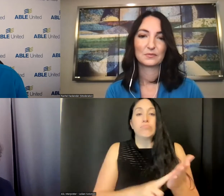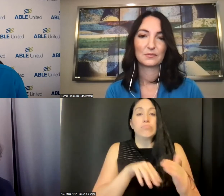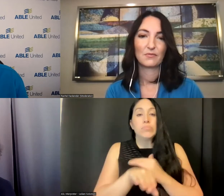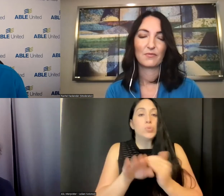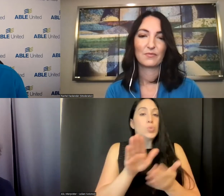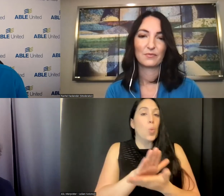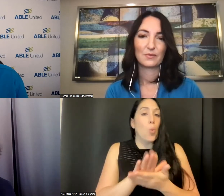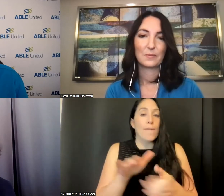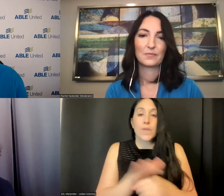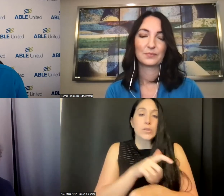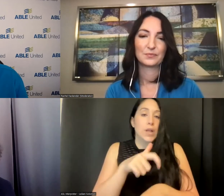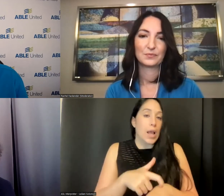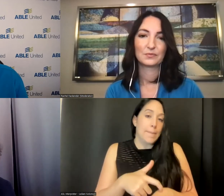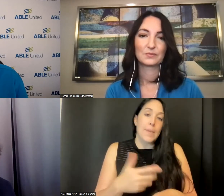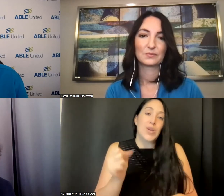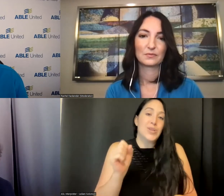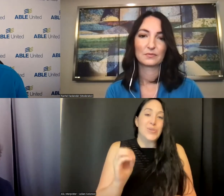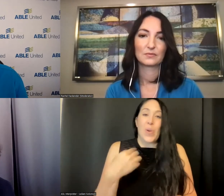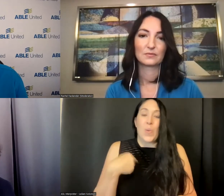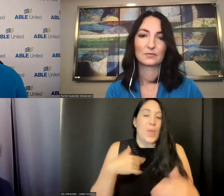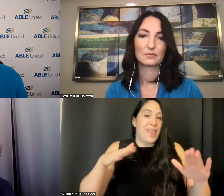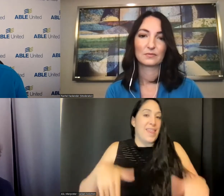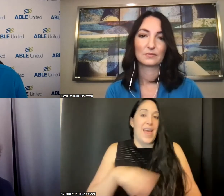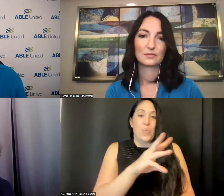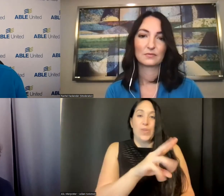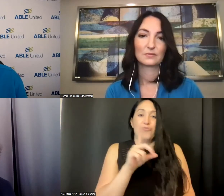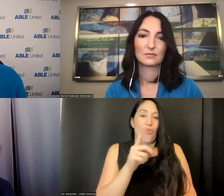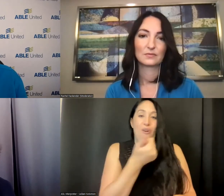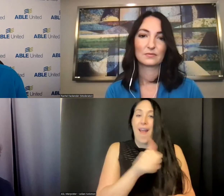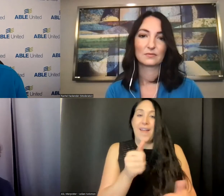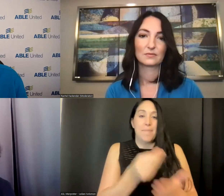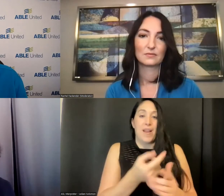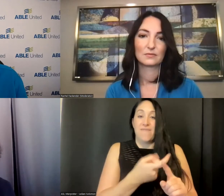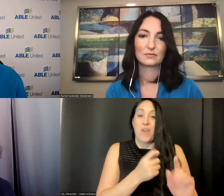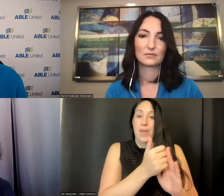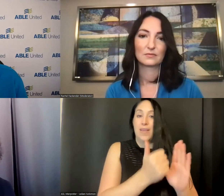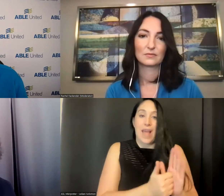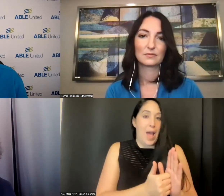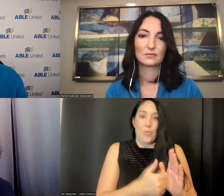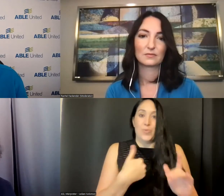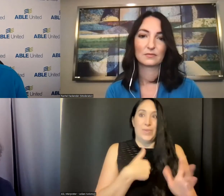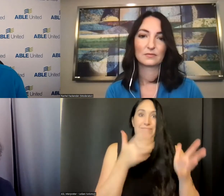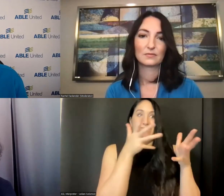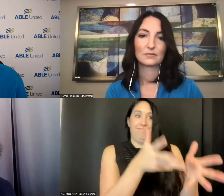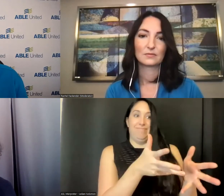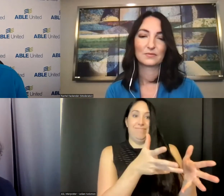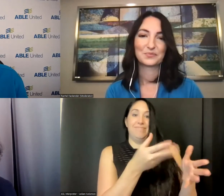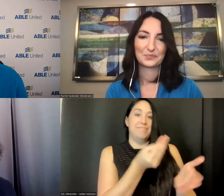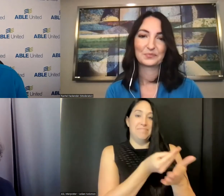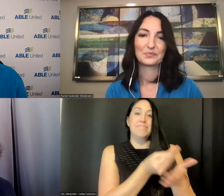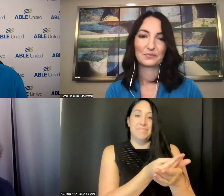haven't actually taken any money out of his account since we've opened it. We've been able to manage things, but we know that